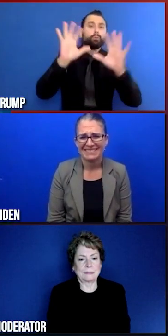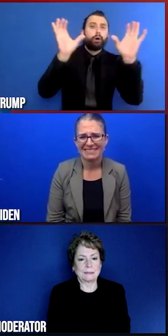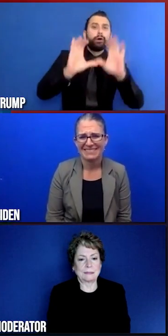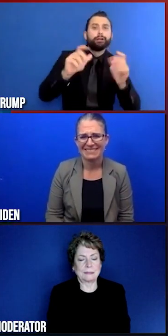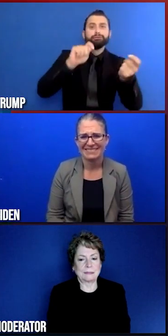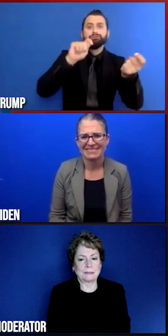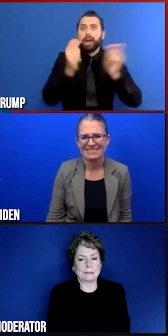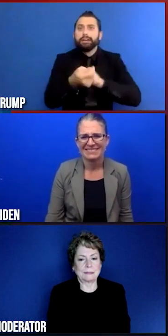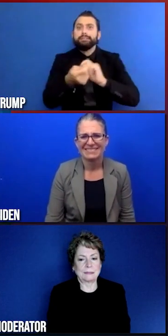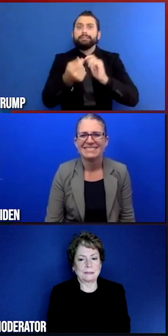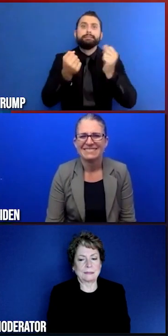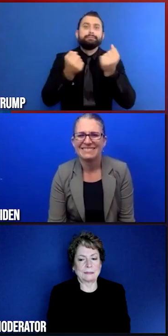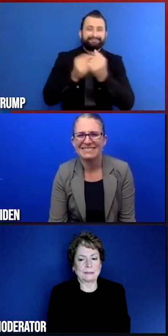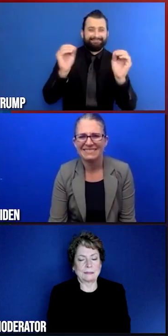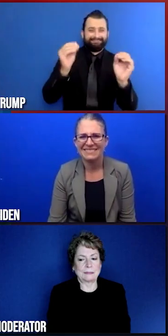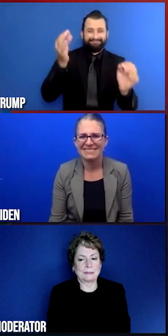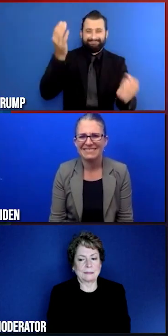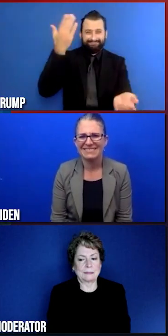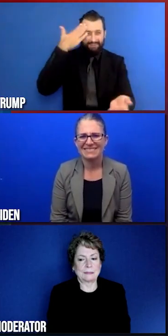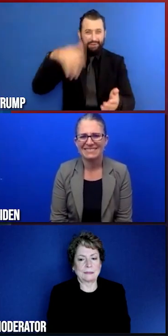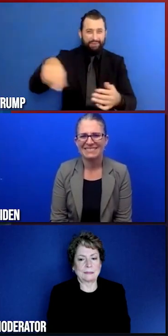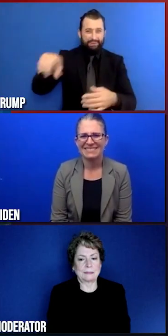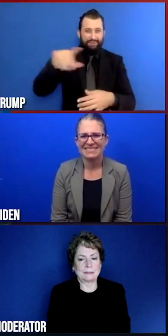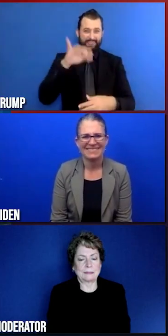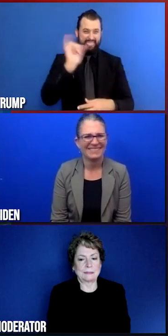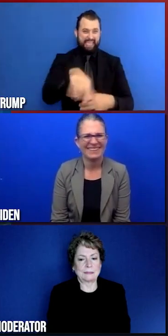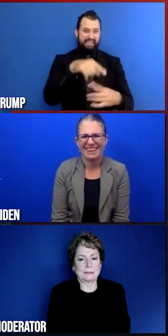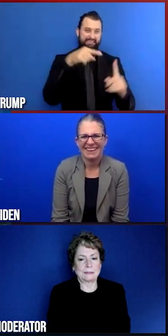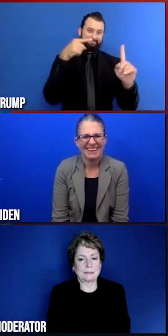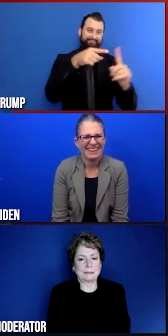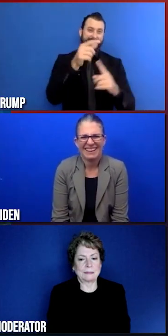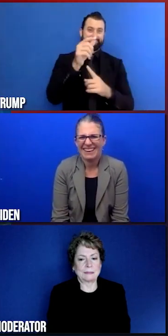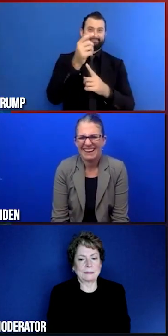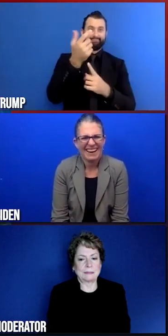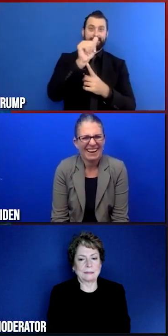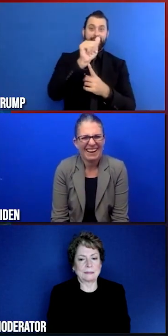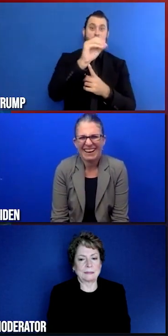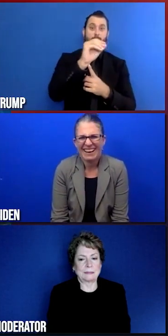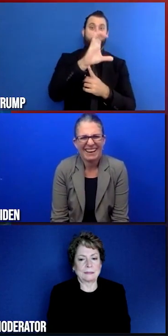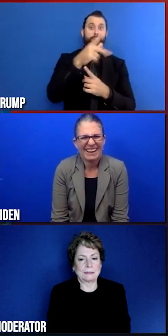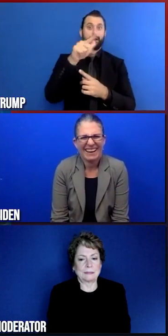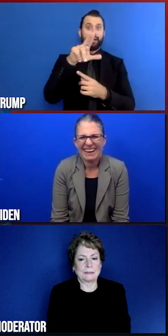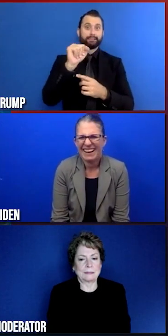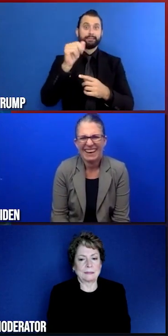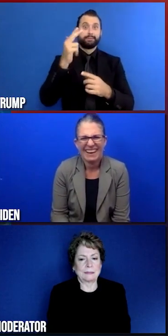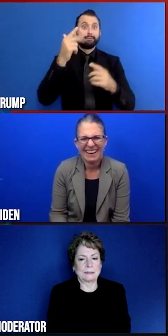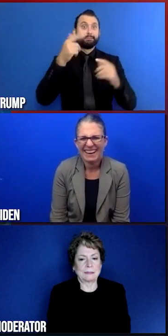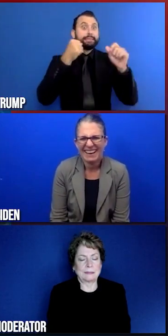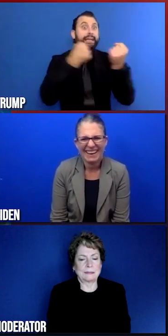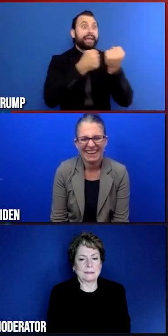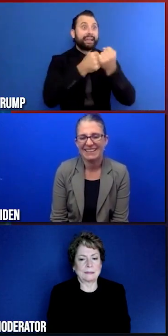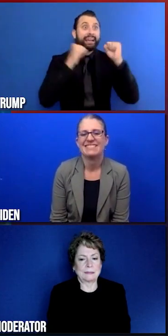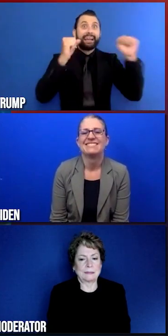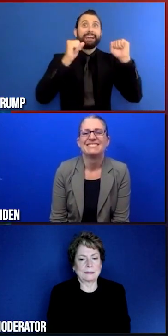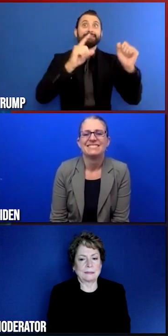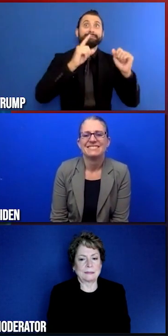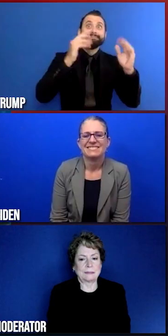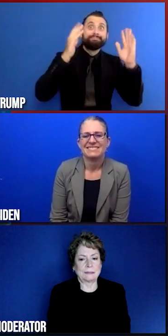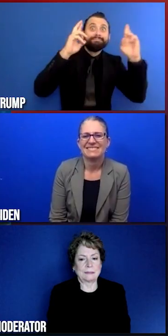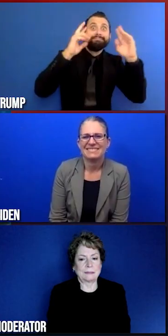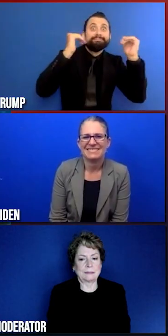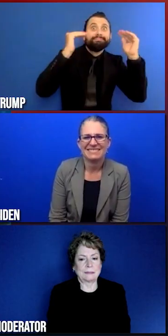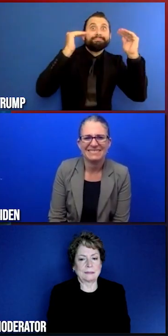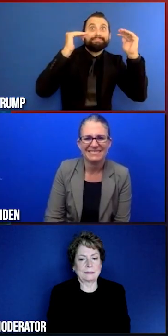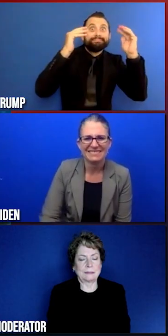3. Look, their real plan cost $100 trillion. If we had the best year in the history of our country